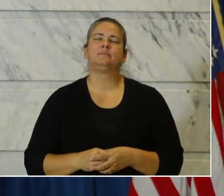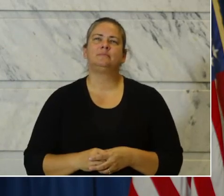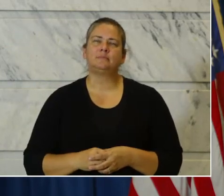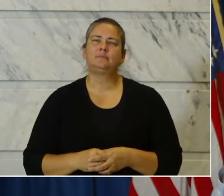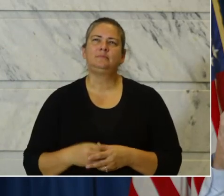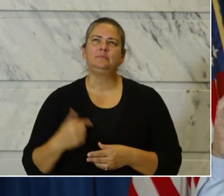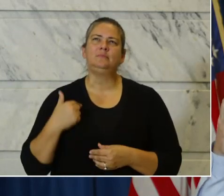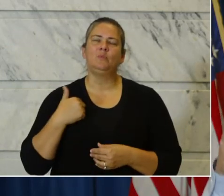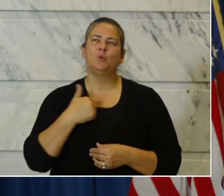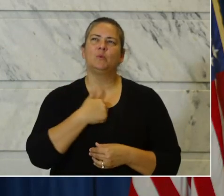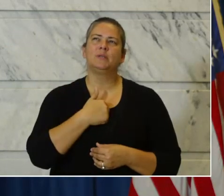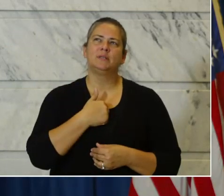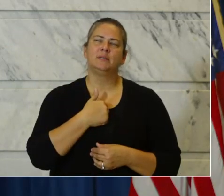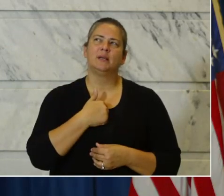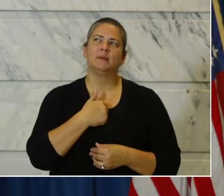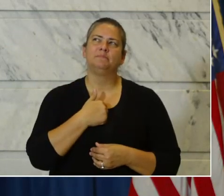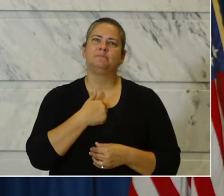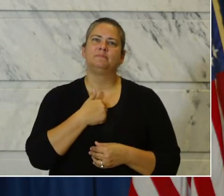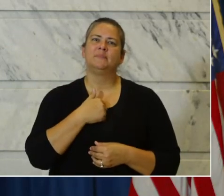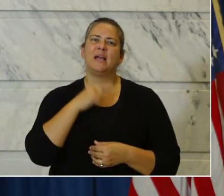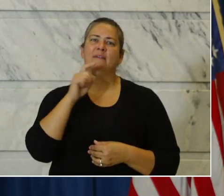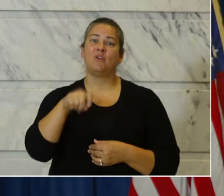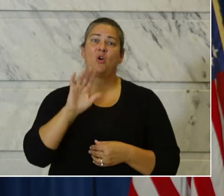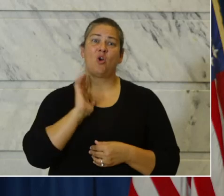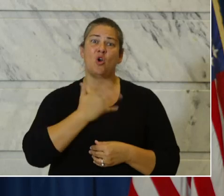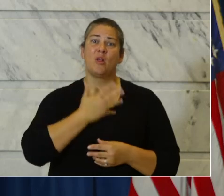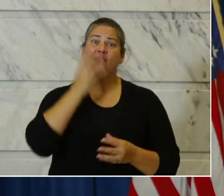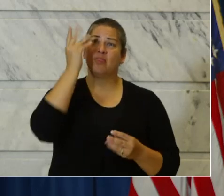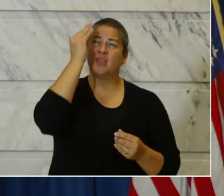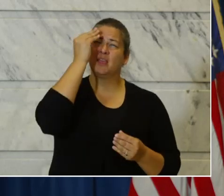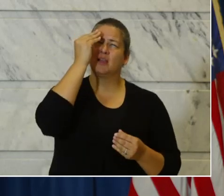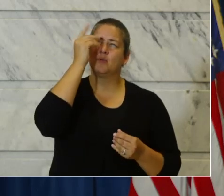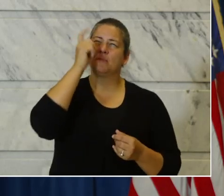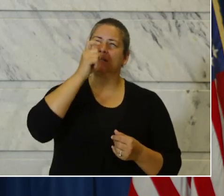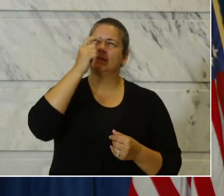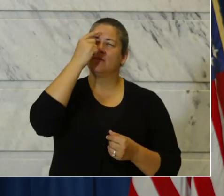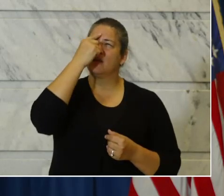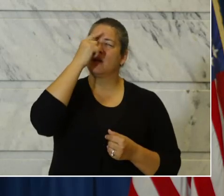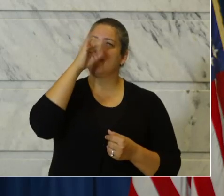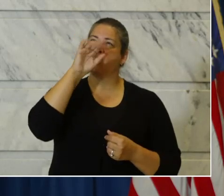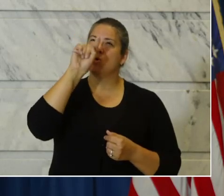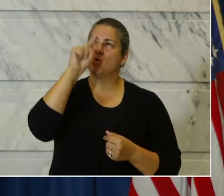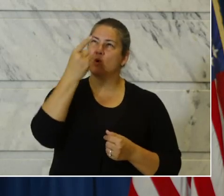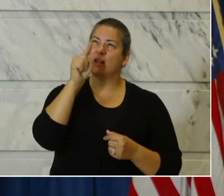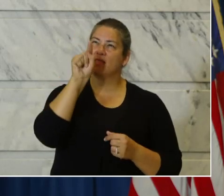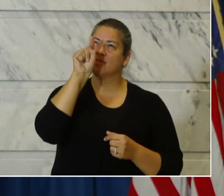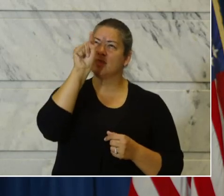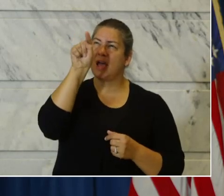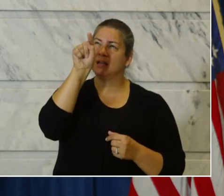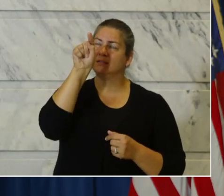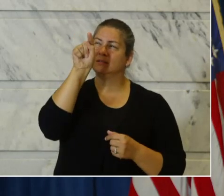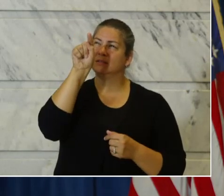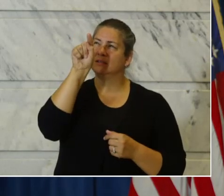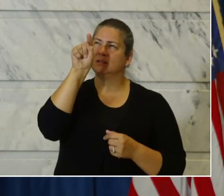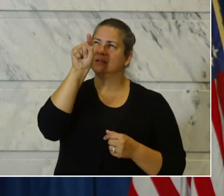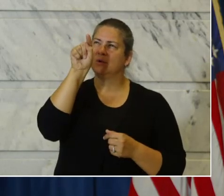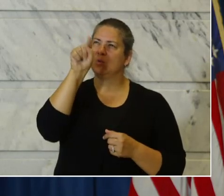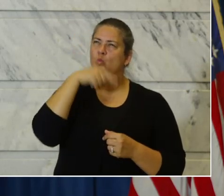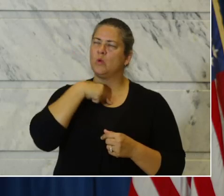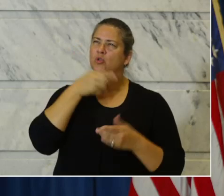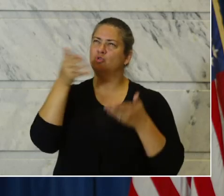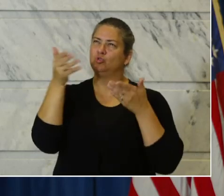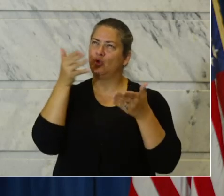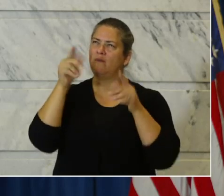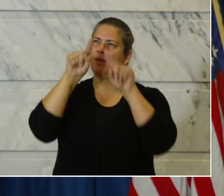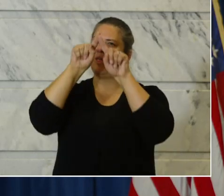rise up, elevate our thinking that it's more than just the institution or institutions we serve. It's the communities around us